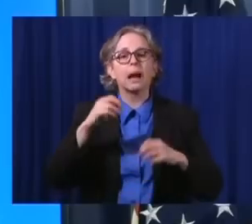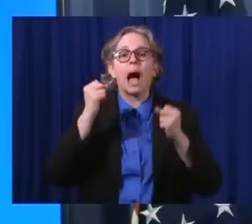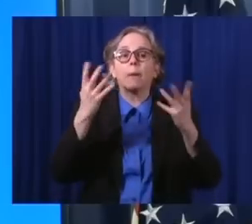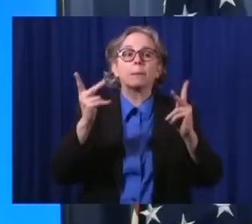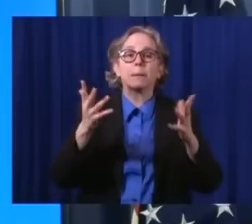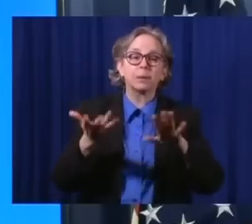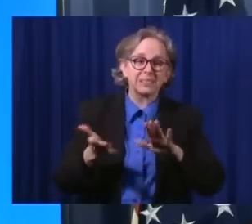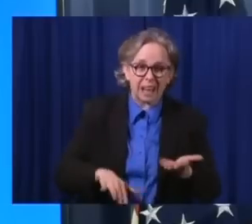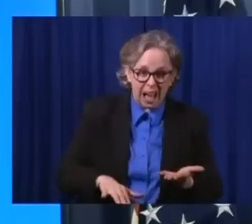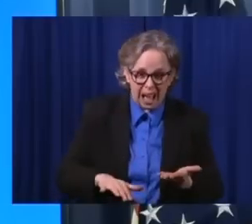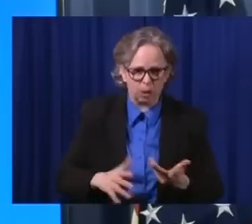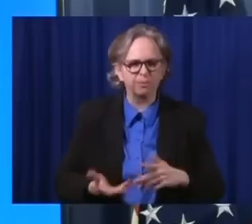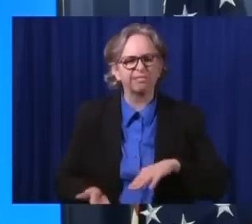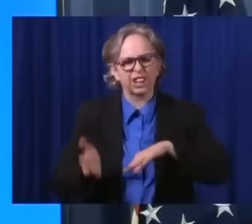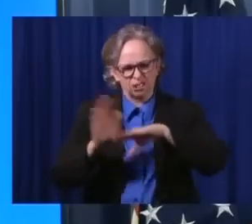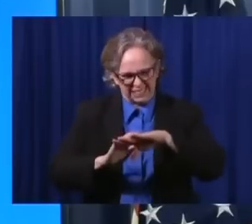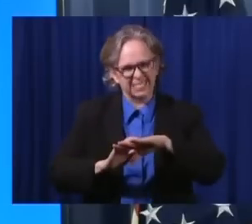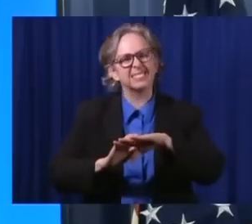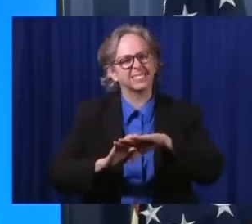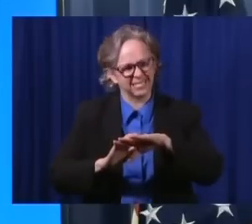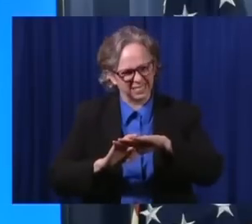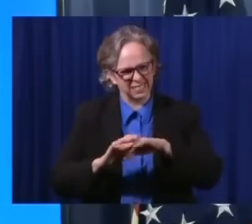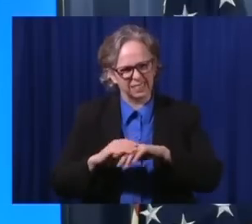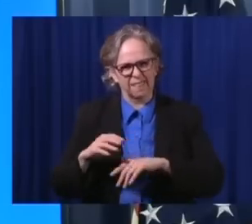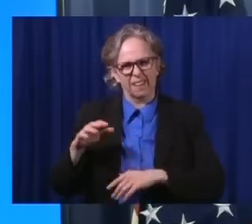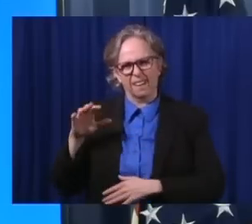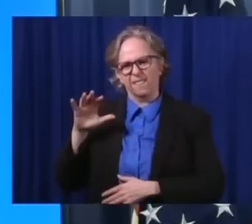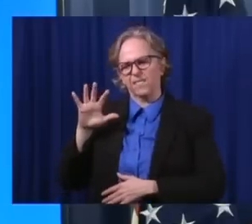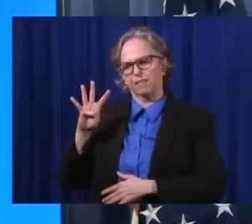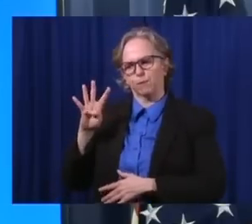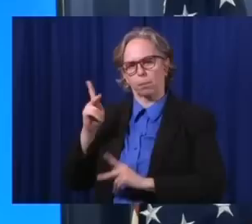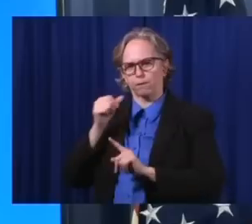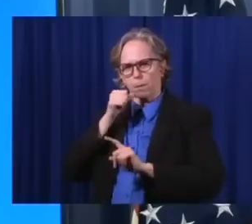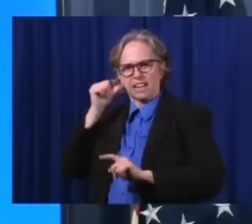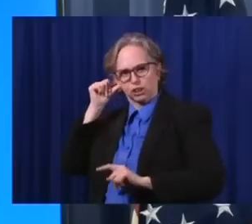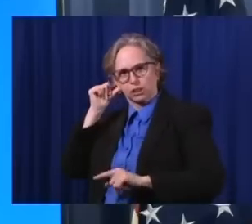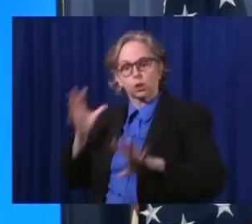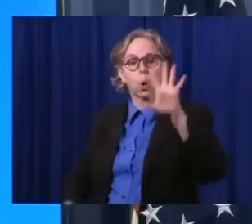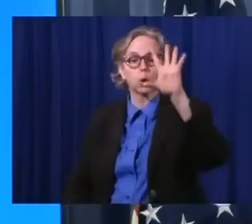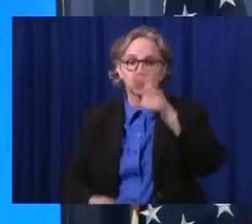increased by, very sadly, 54 for a total of